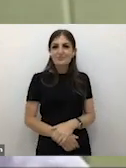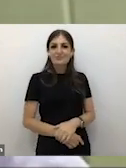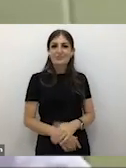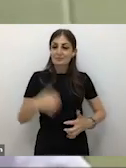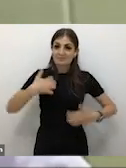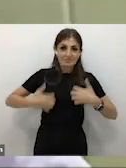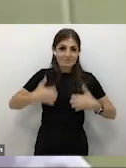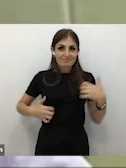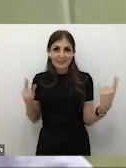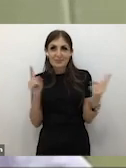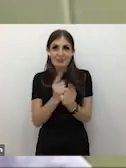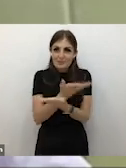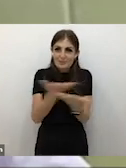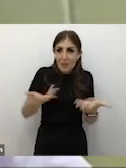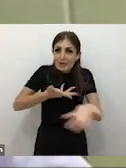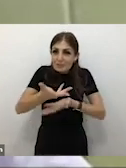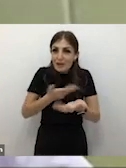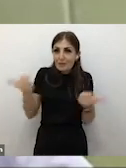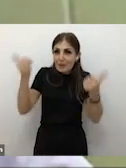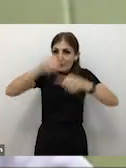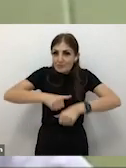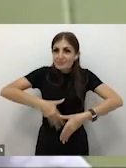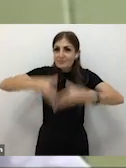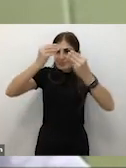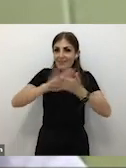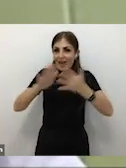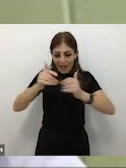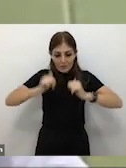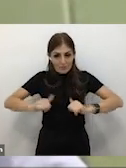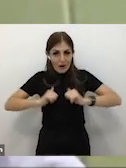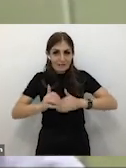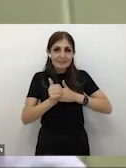looking forward to meeting you, to chatting with you and learning more about how you practice leadership